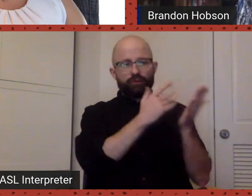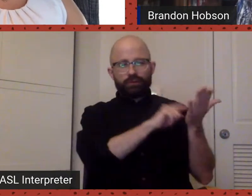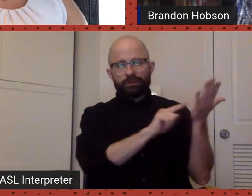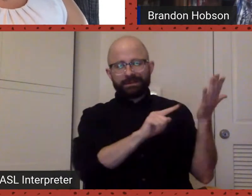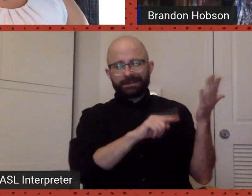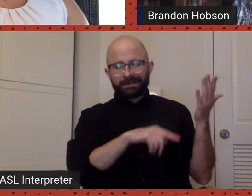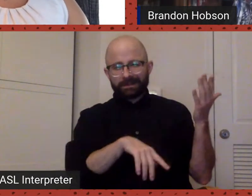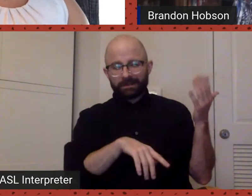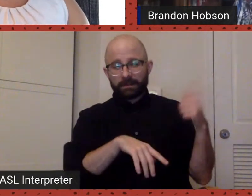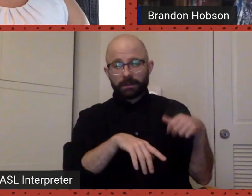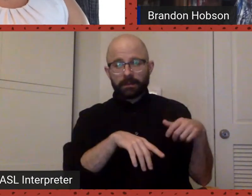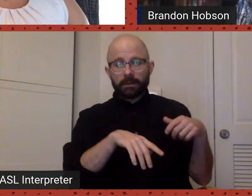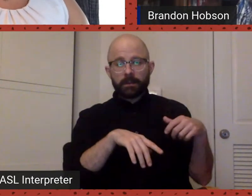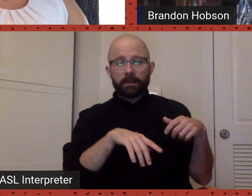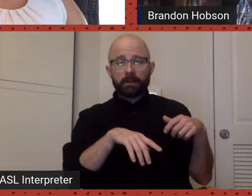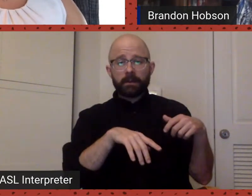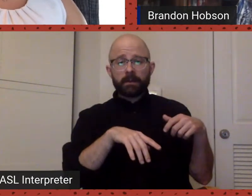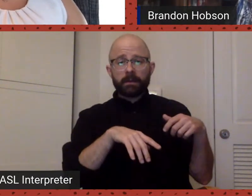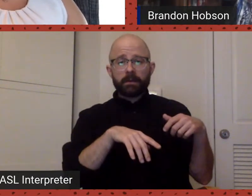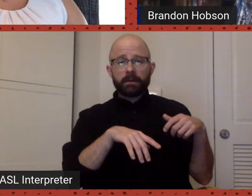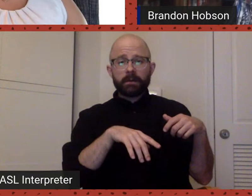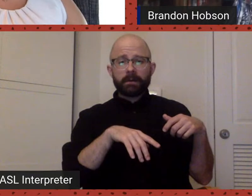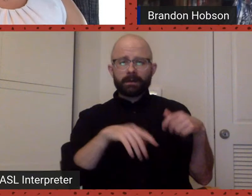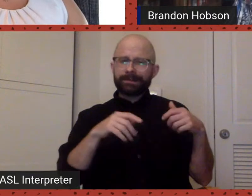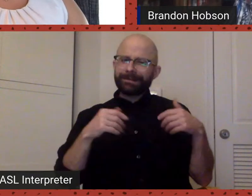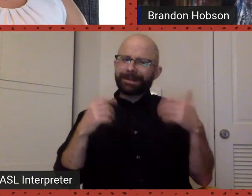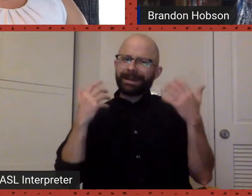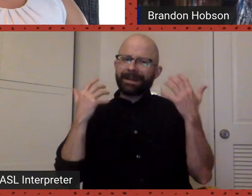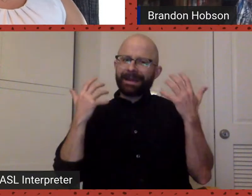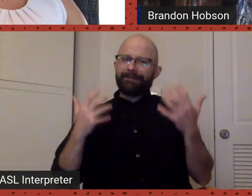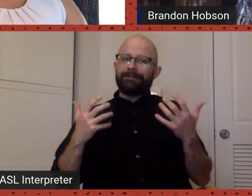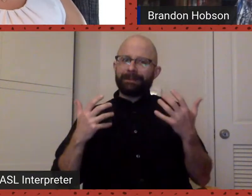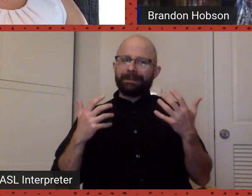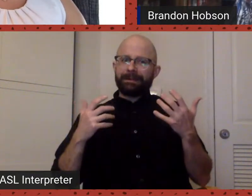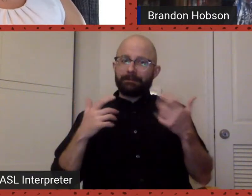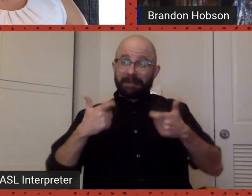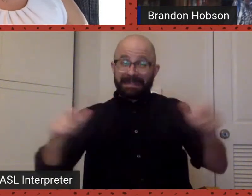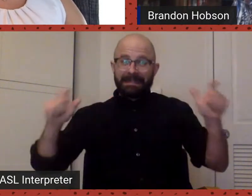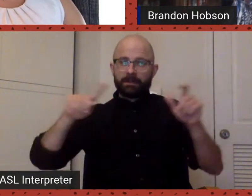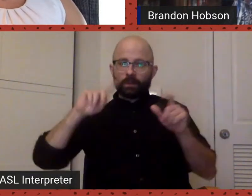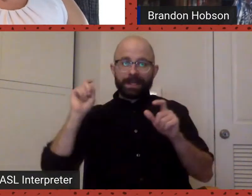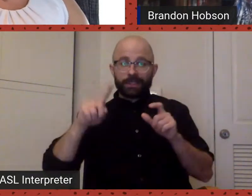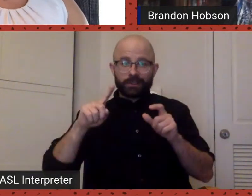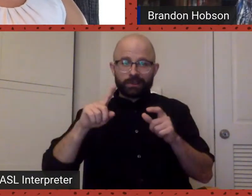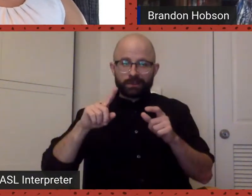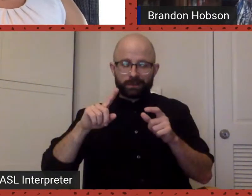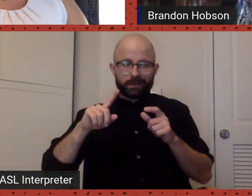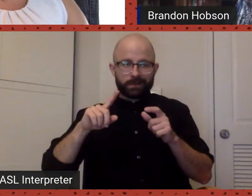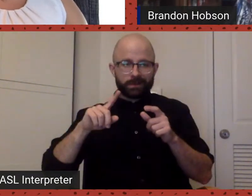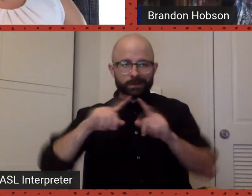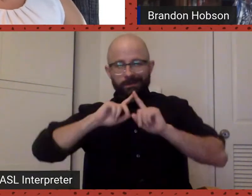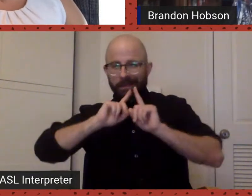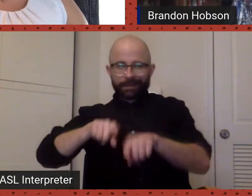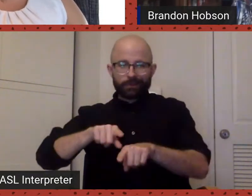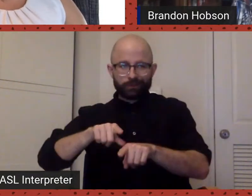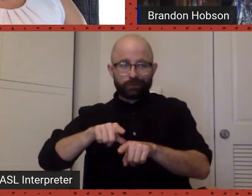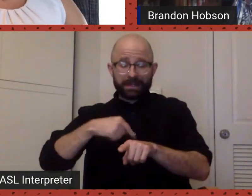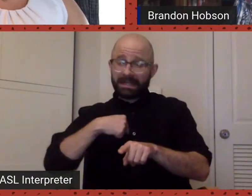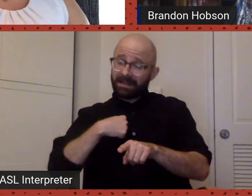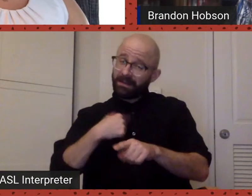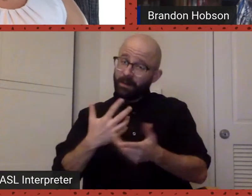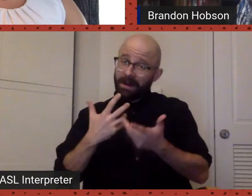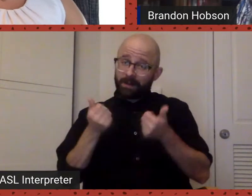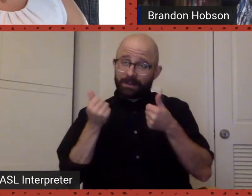these are some really, really big, heavy questions to tackle. And I wanted to attempt